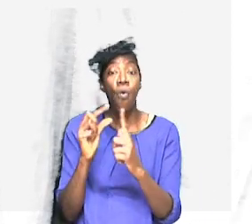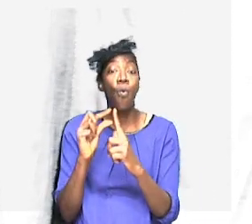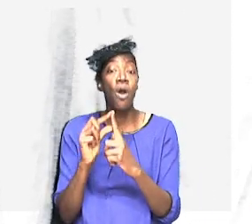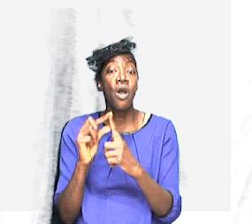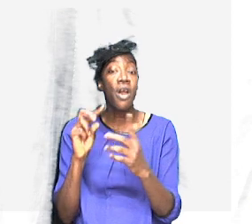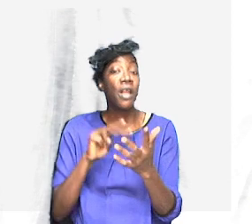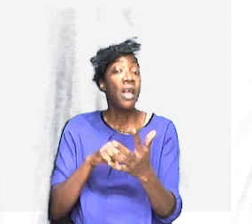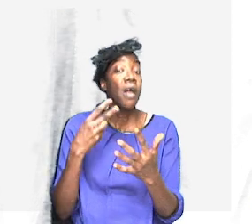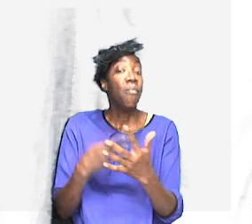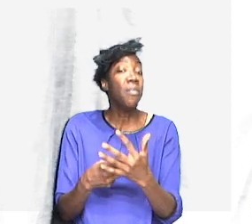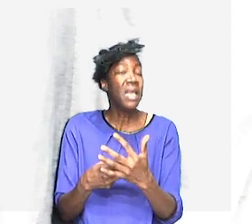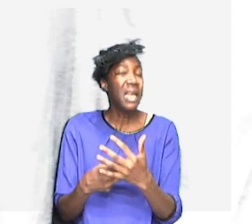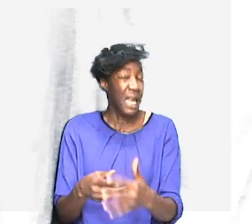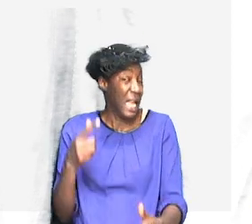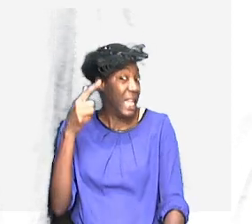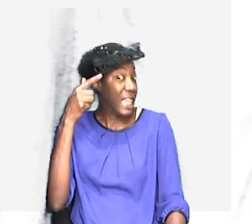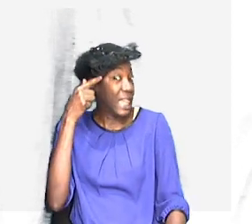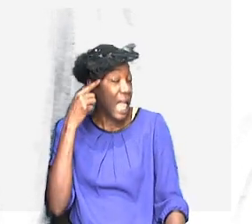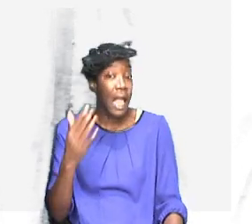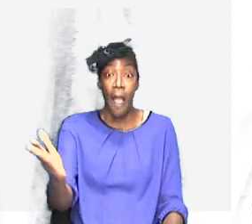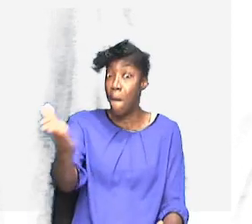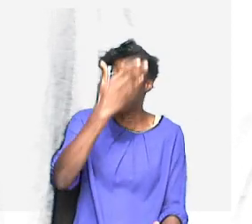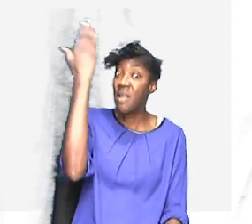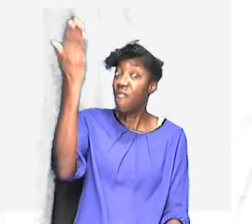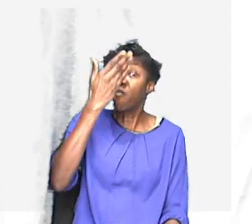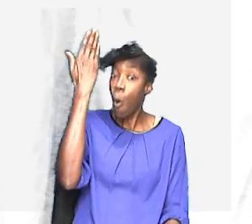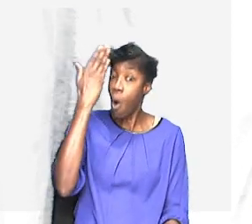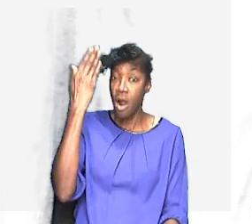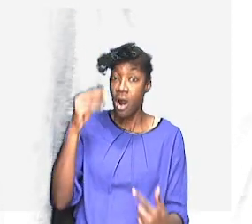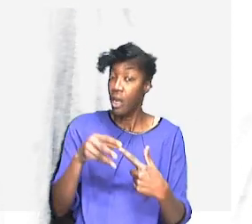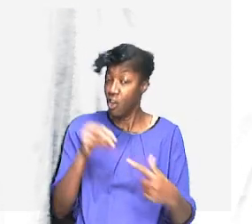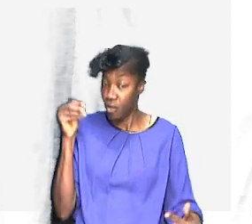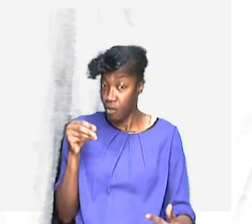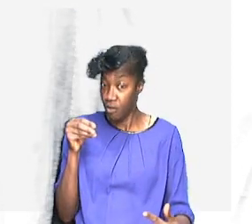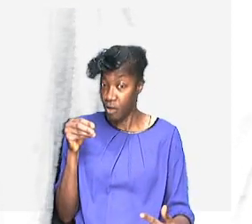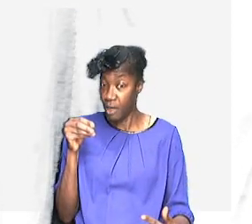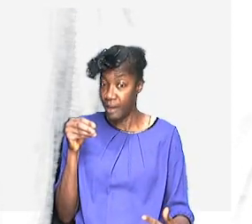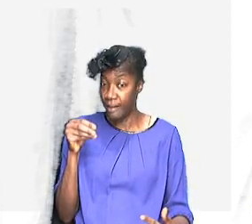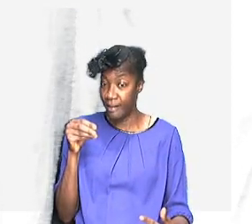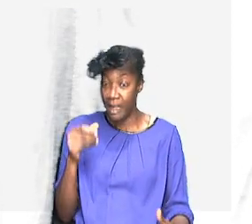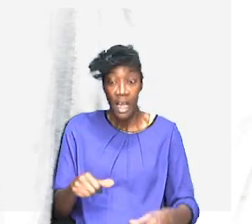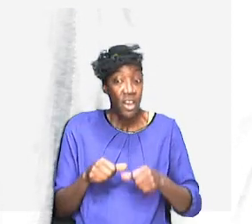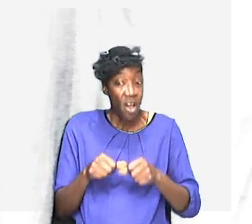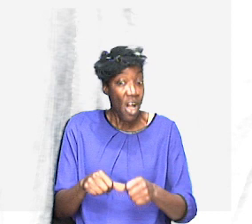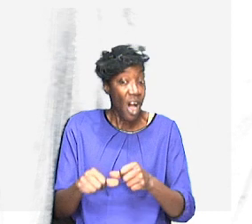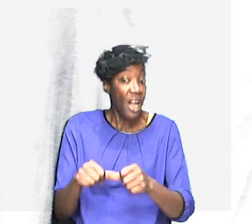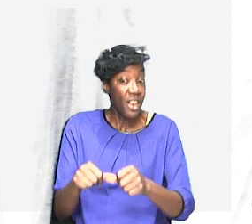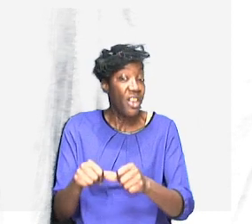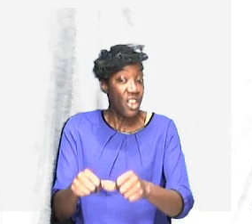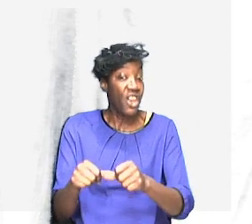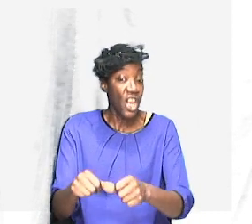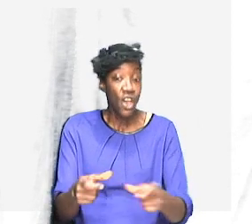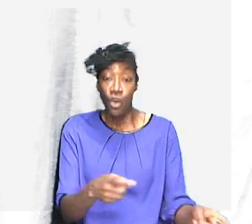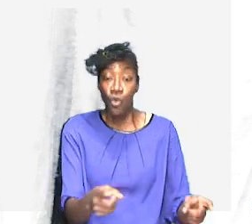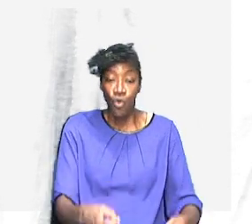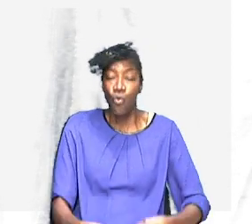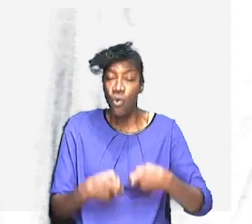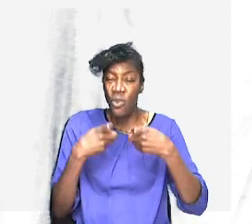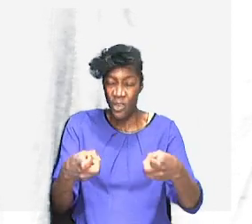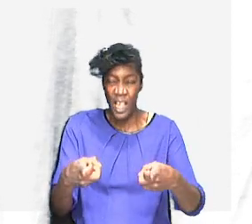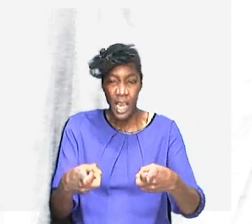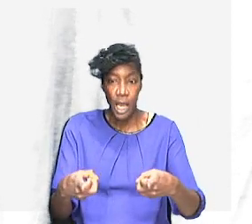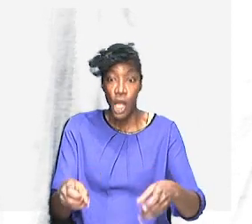means premeditated choice. It means to commit, to continue to do sin without any form